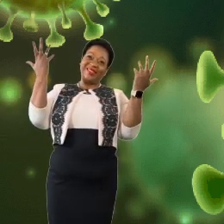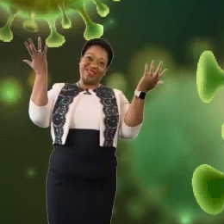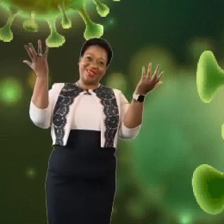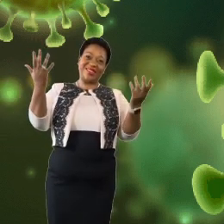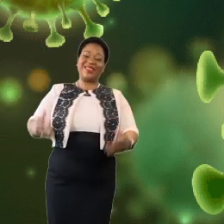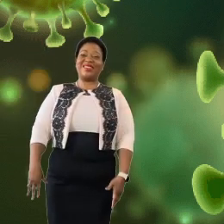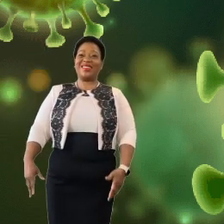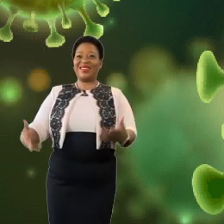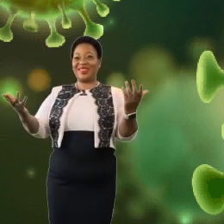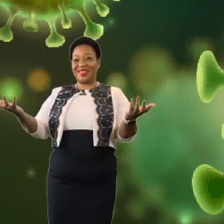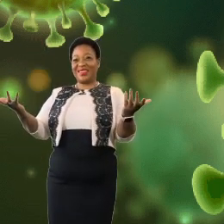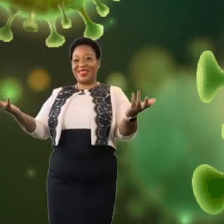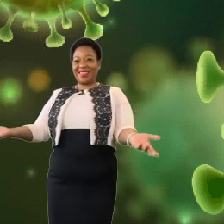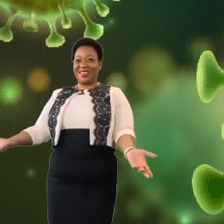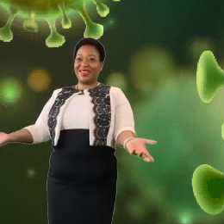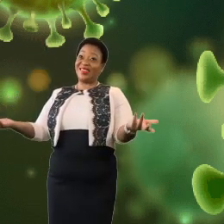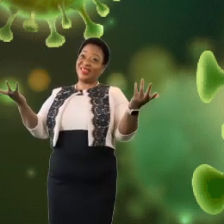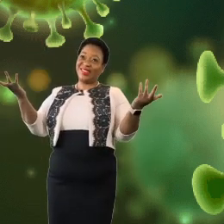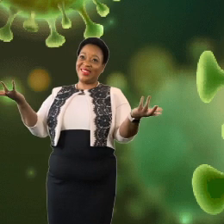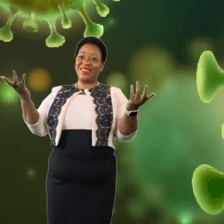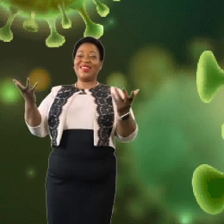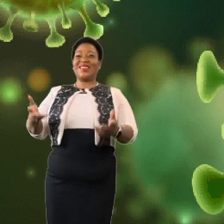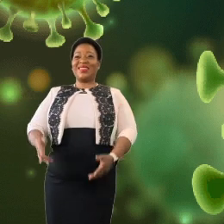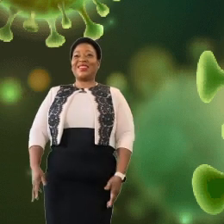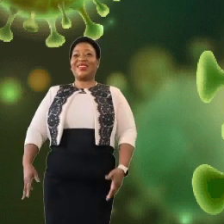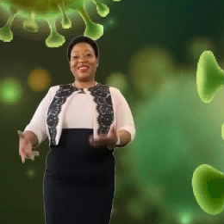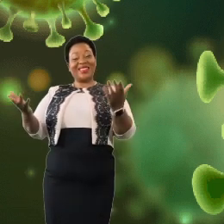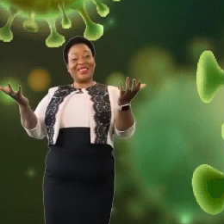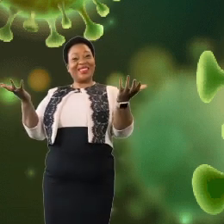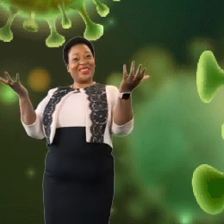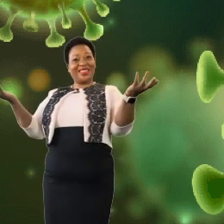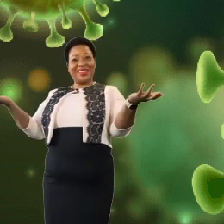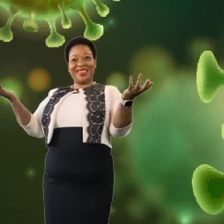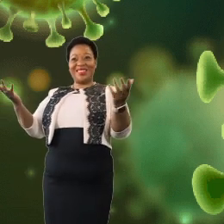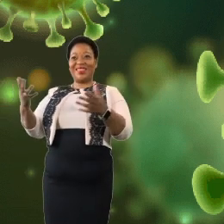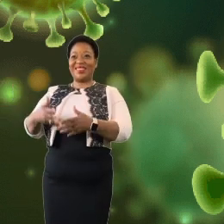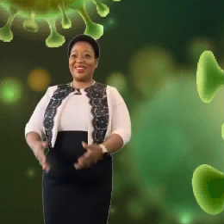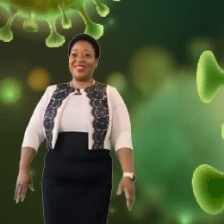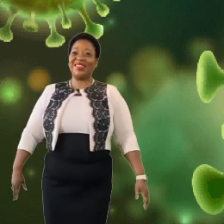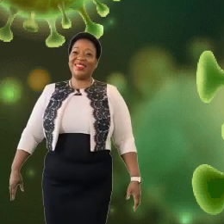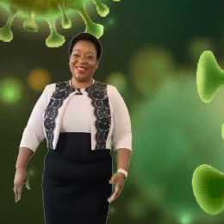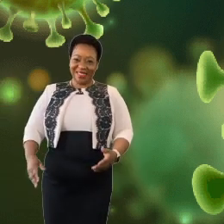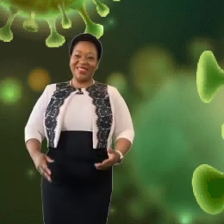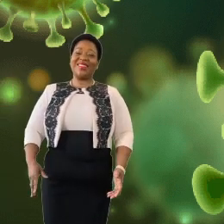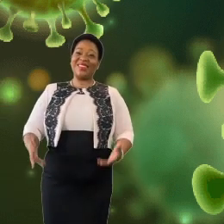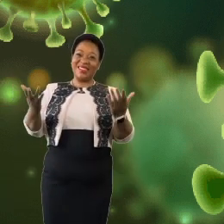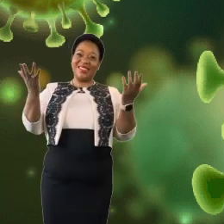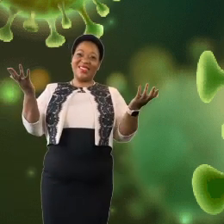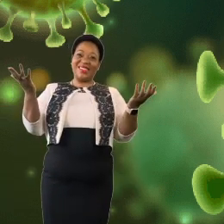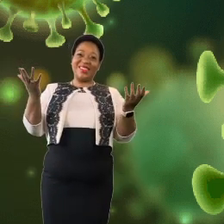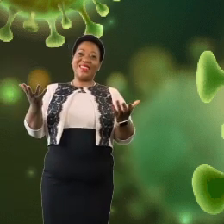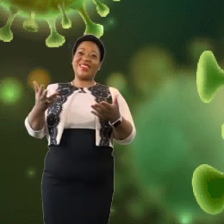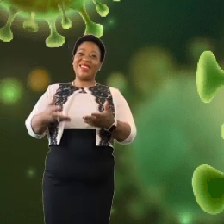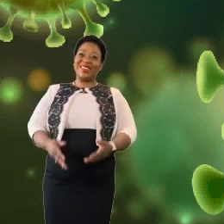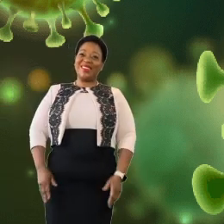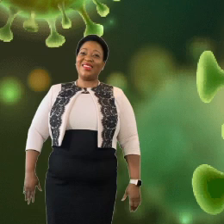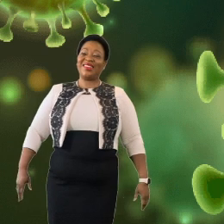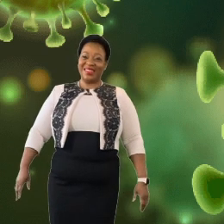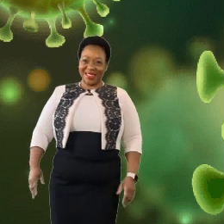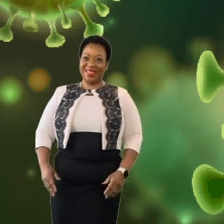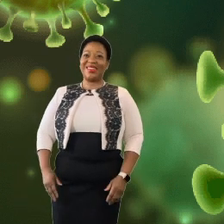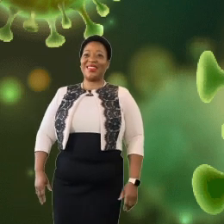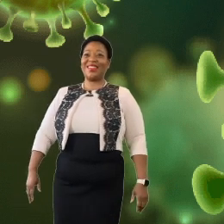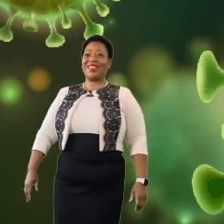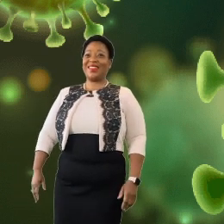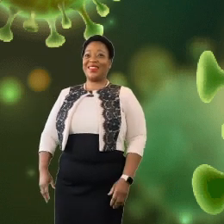are of the project. And this is all very short, clicking on a box and just giving us a line or two so that we've got something to go